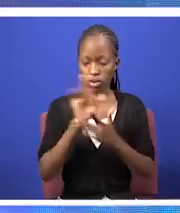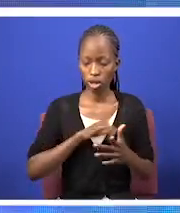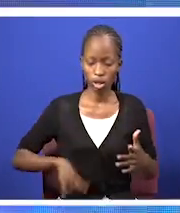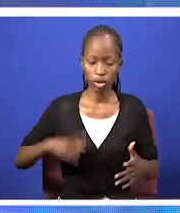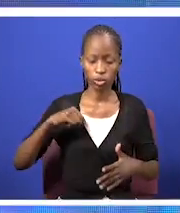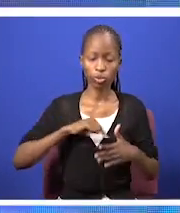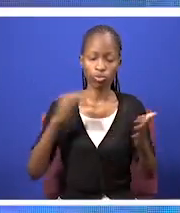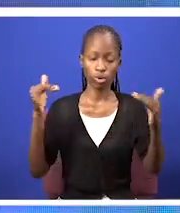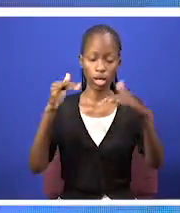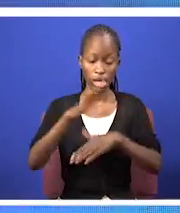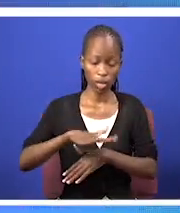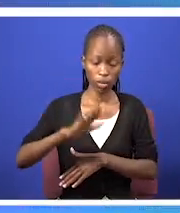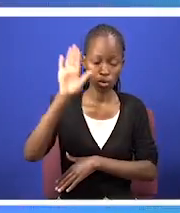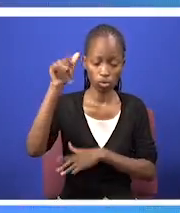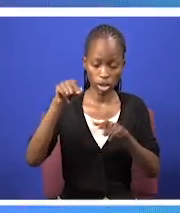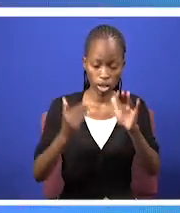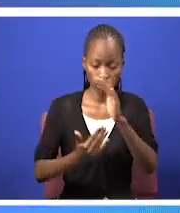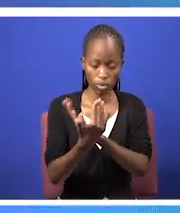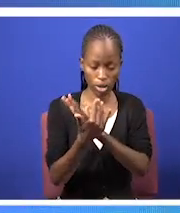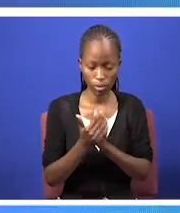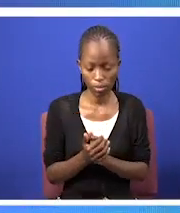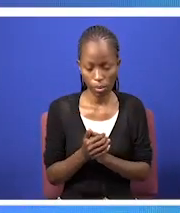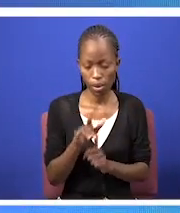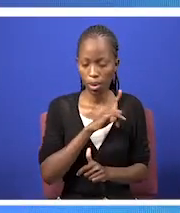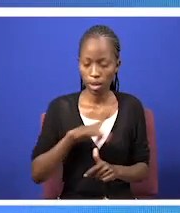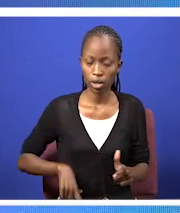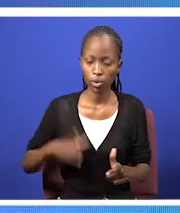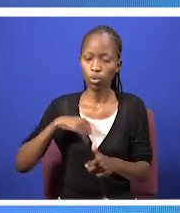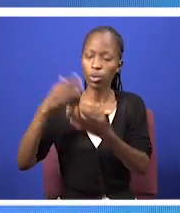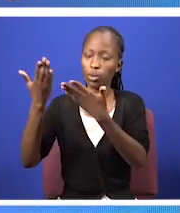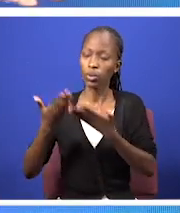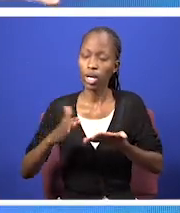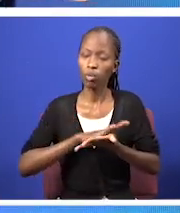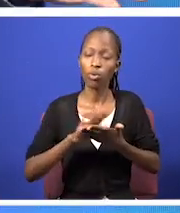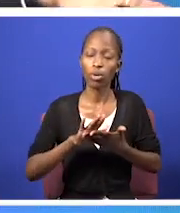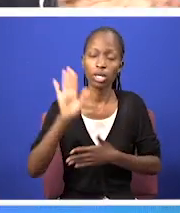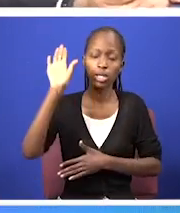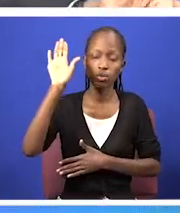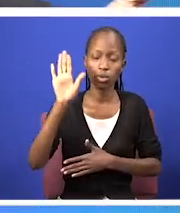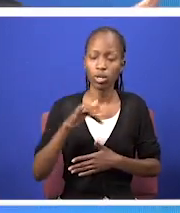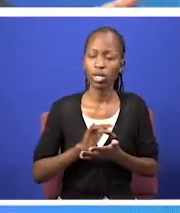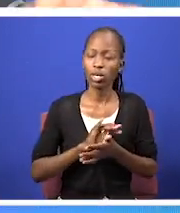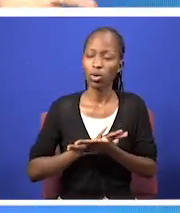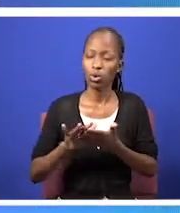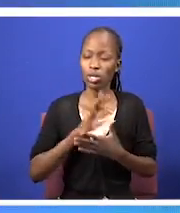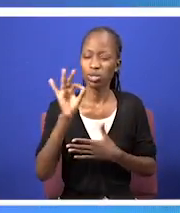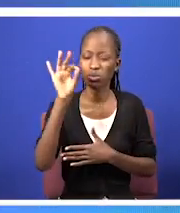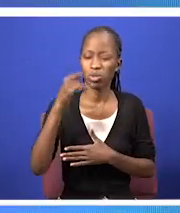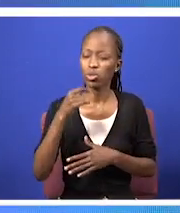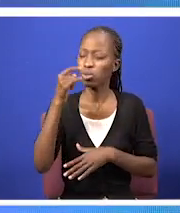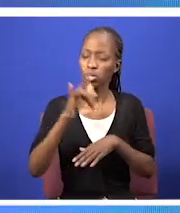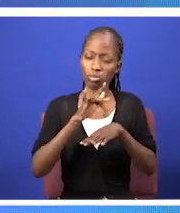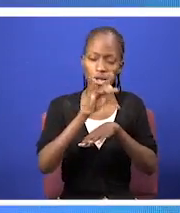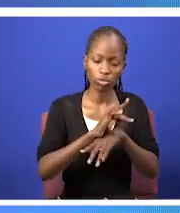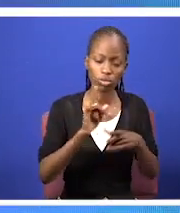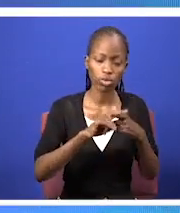Jesus, we are gathered in your presence this morning, welcoming your Holy Spirit, the Spirit that you'd send, you